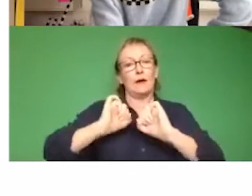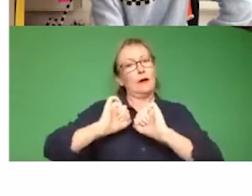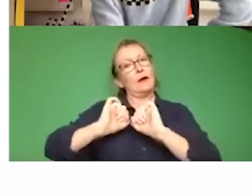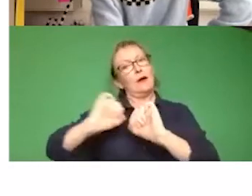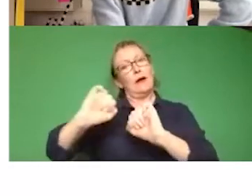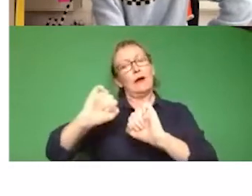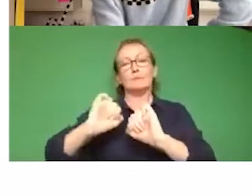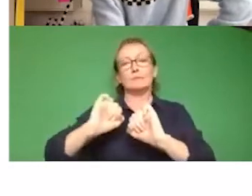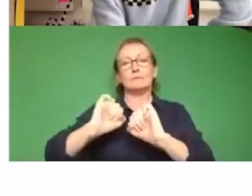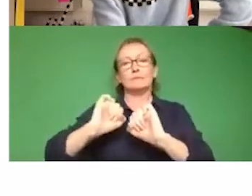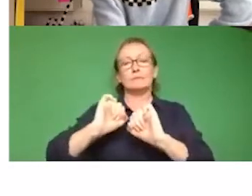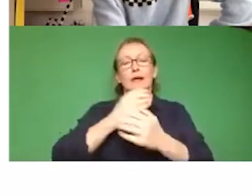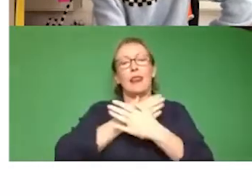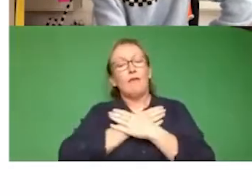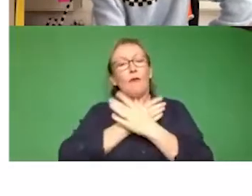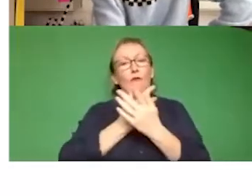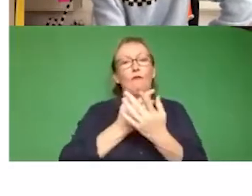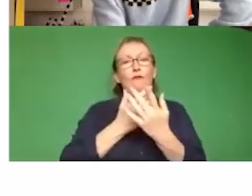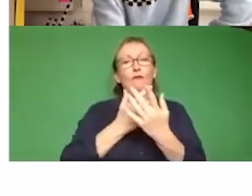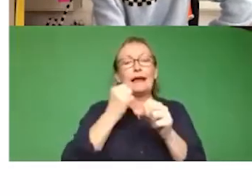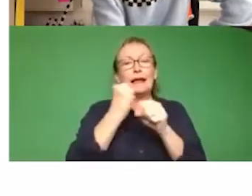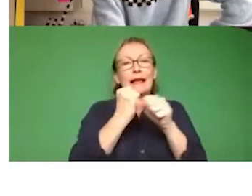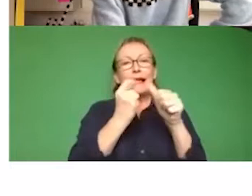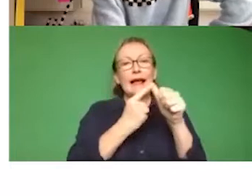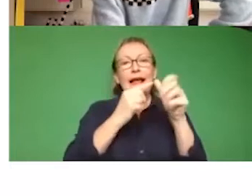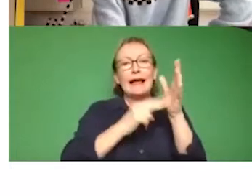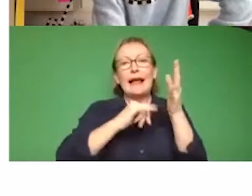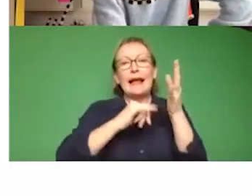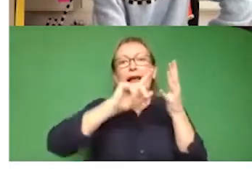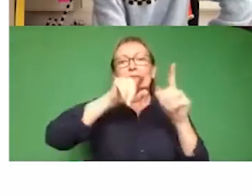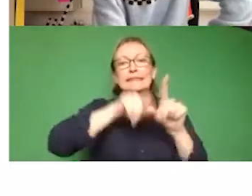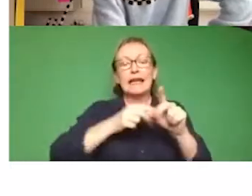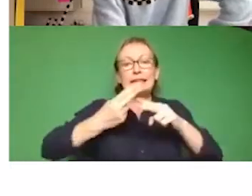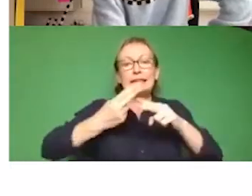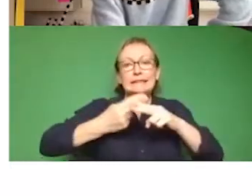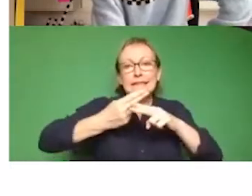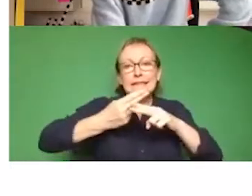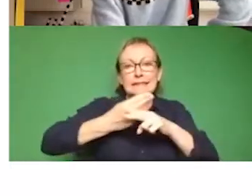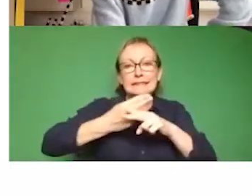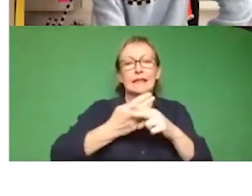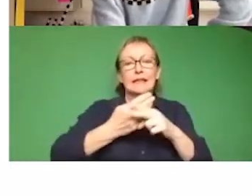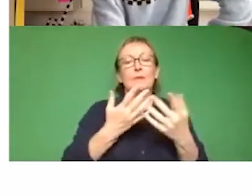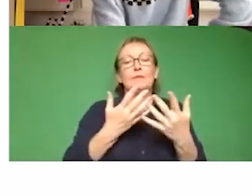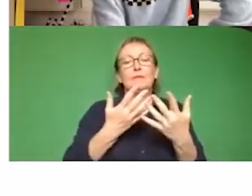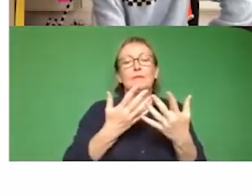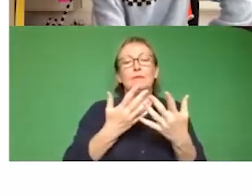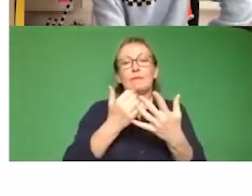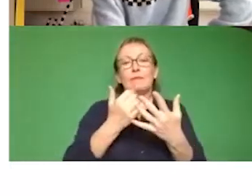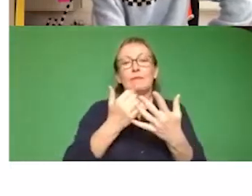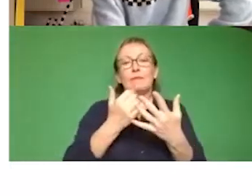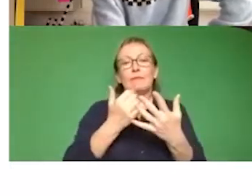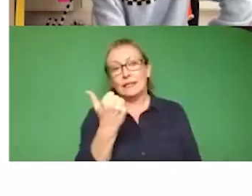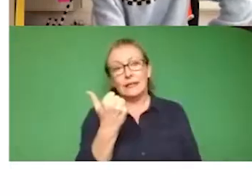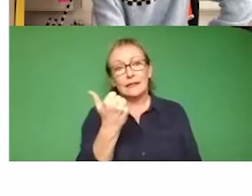of Gansey knits, the traditional Gansey knits of knitting made in the round. I thought that was fantastic. Mm-hmm. And so it just sparked off all